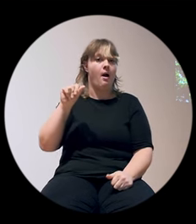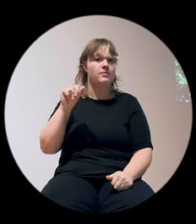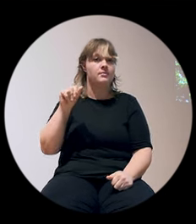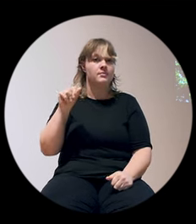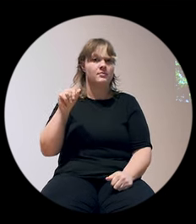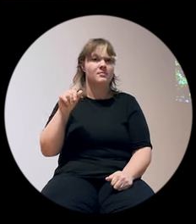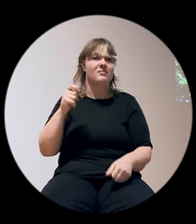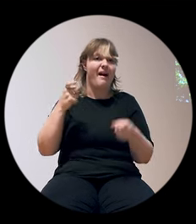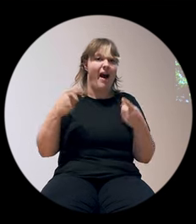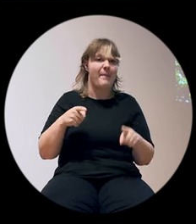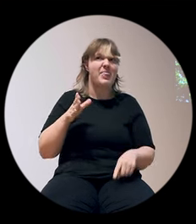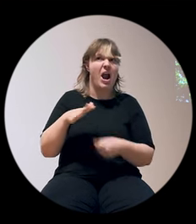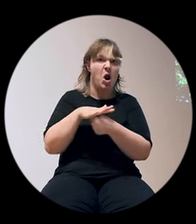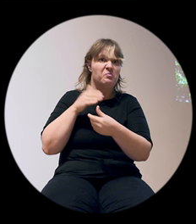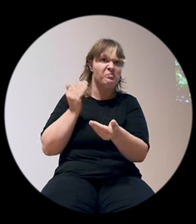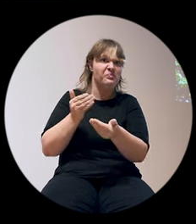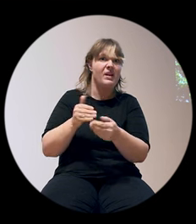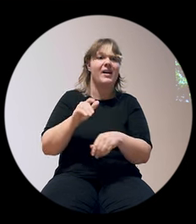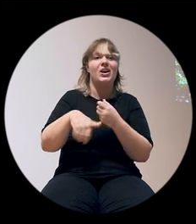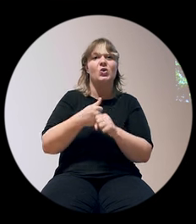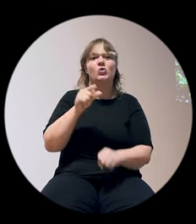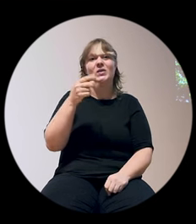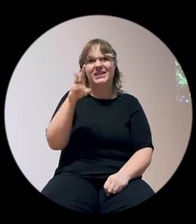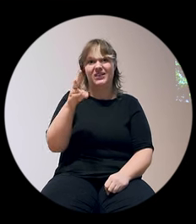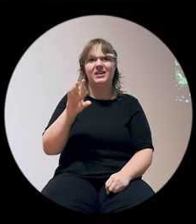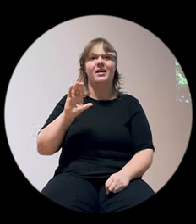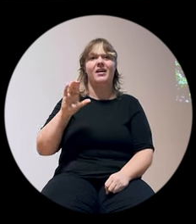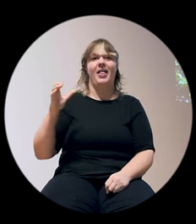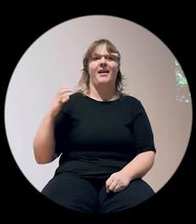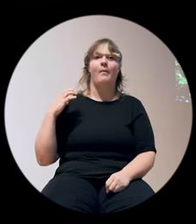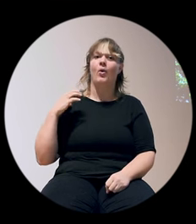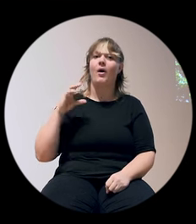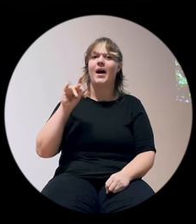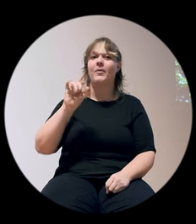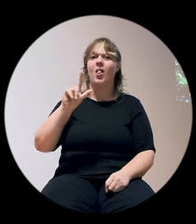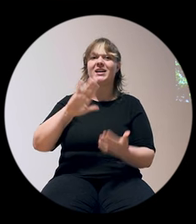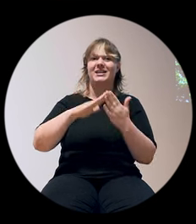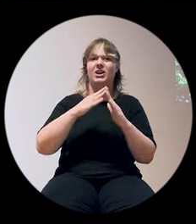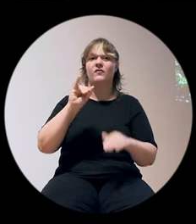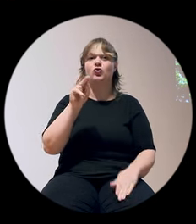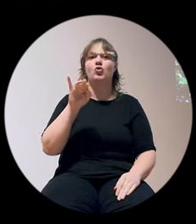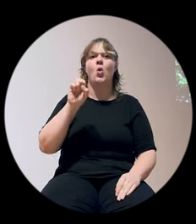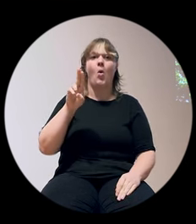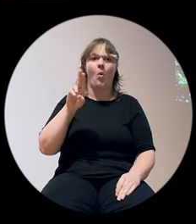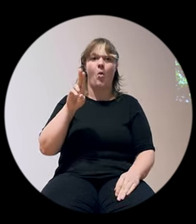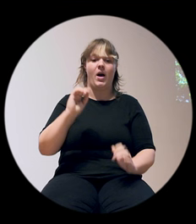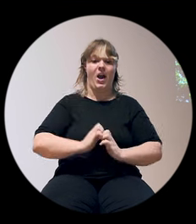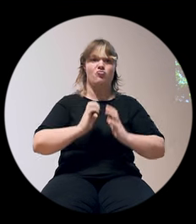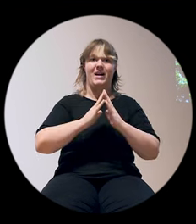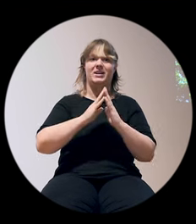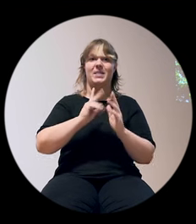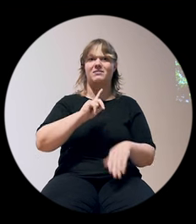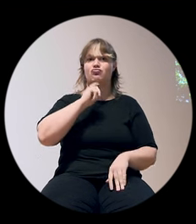And in 2017, the capital, the city of Juneau, erected this bronze